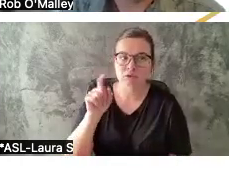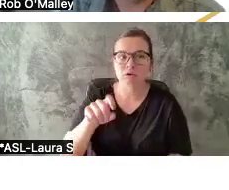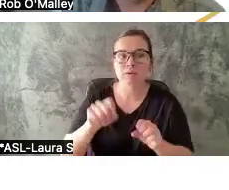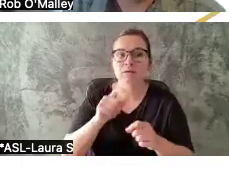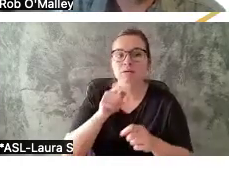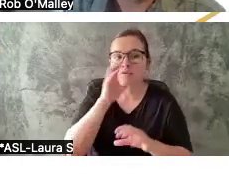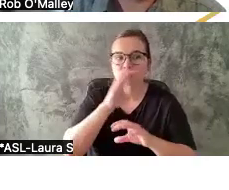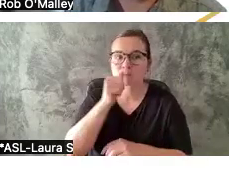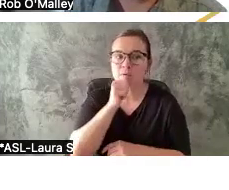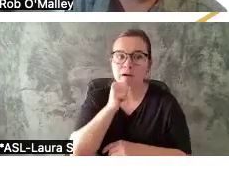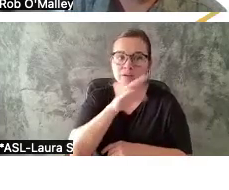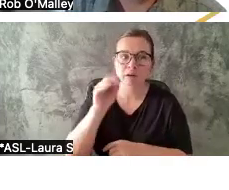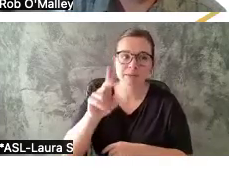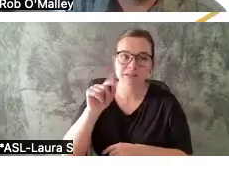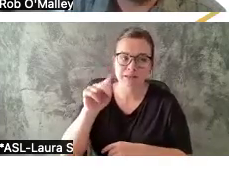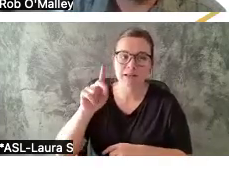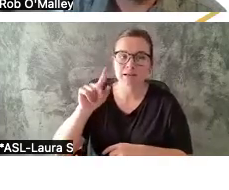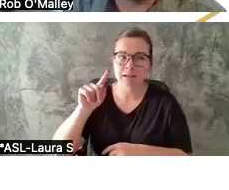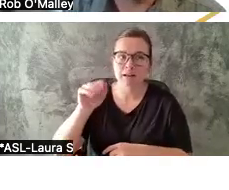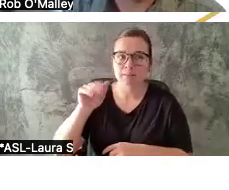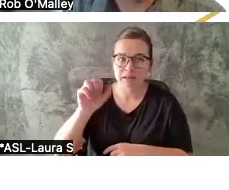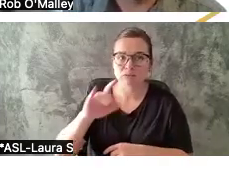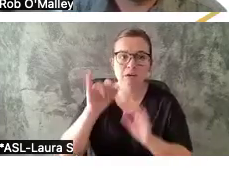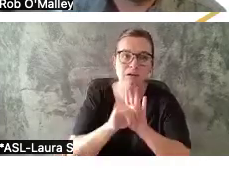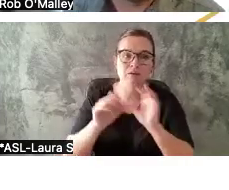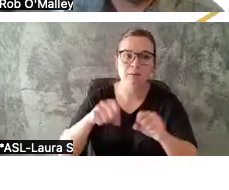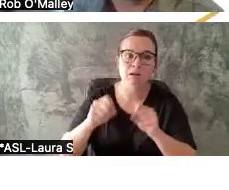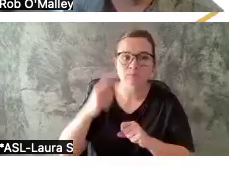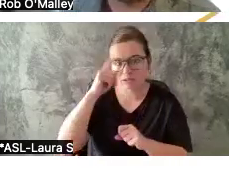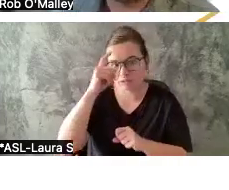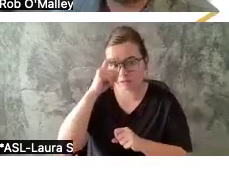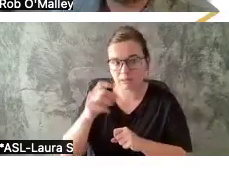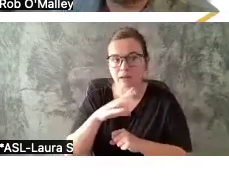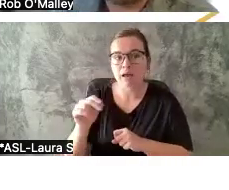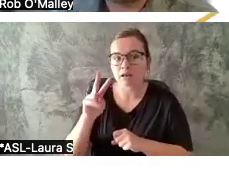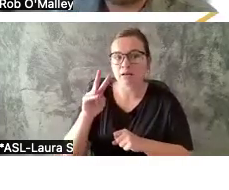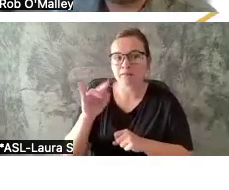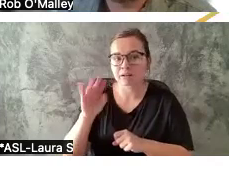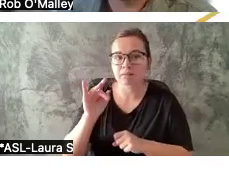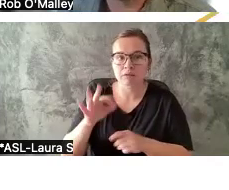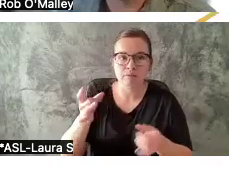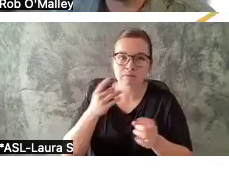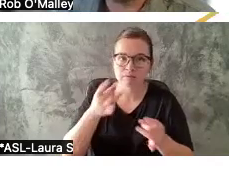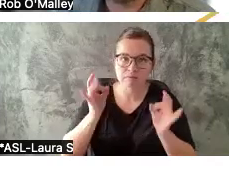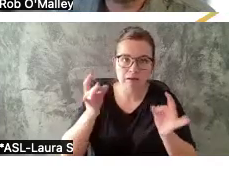private companies' DNA databases to identify potential suspects and victims of violent crime.